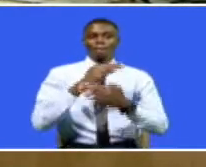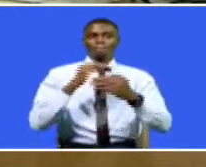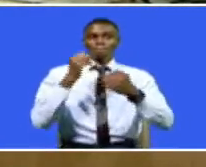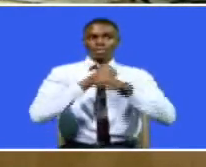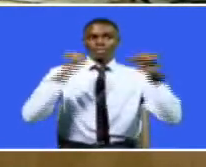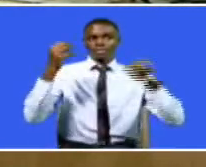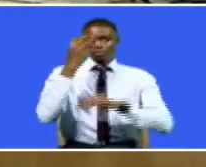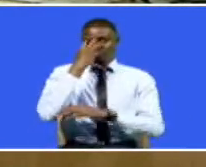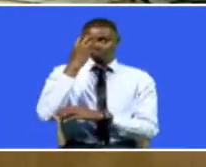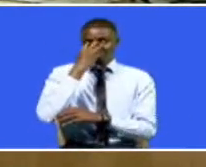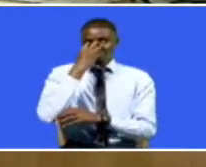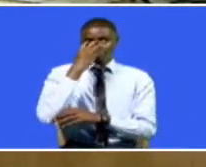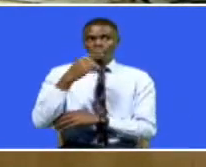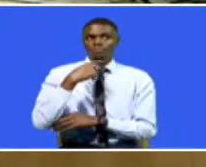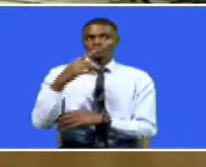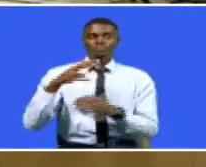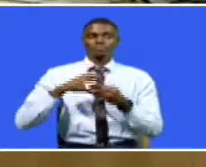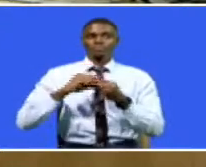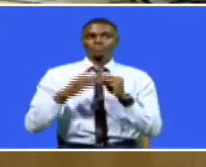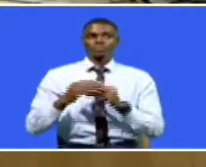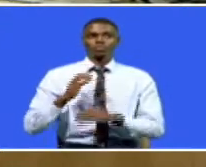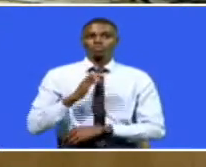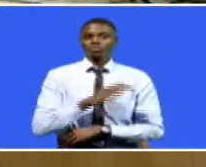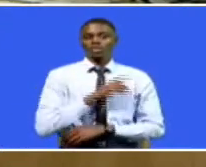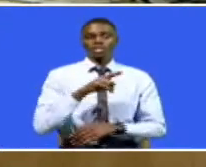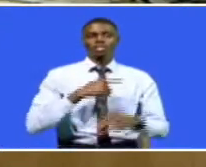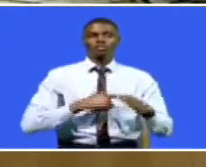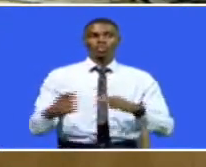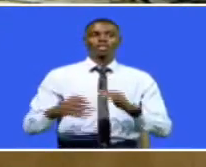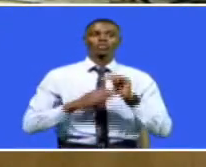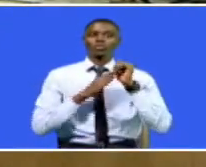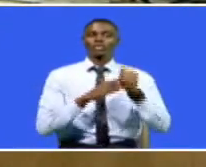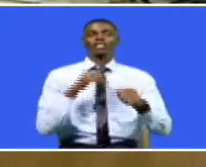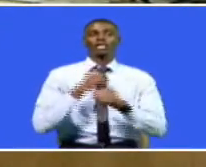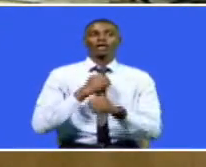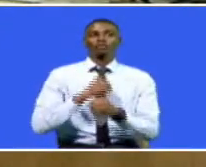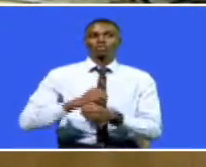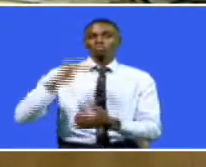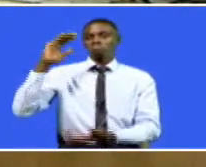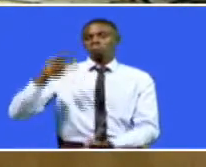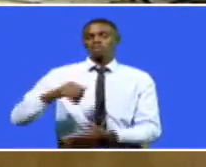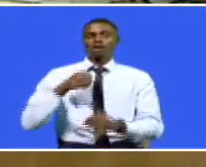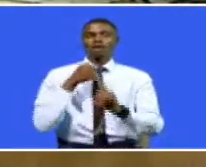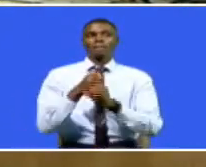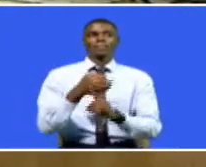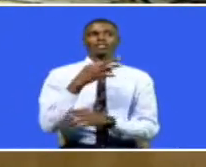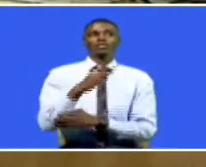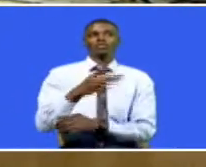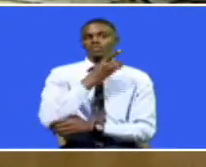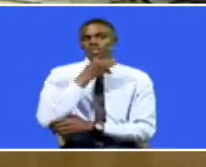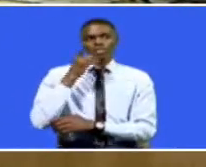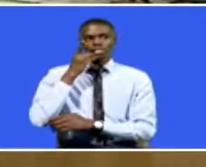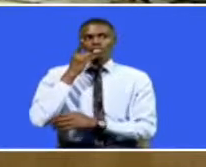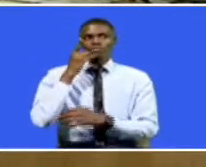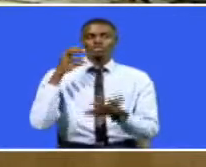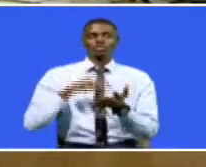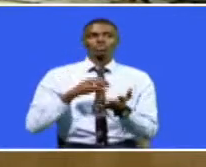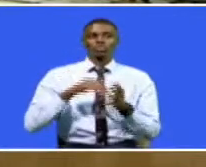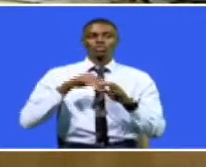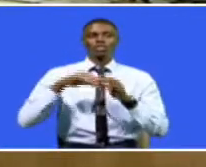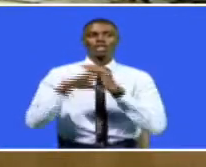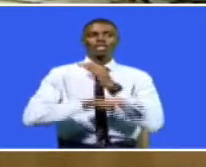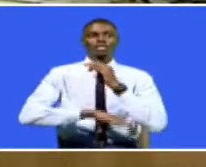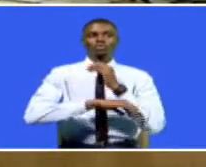Ruto announced the formation of the committee earlier this week to lead the efforts to mitigate the impact of the drought situation in the country.